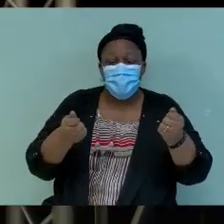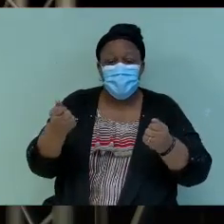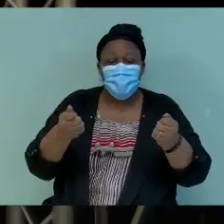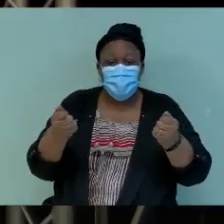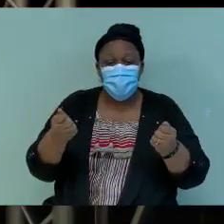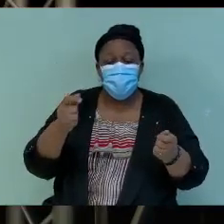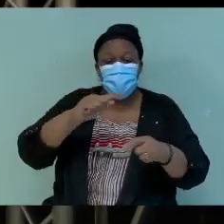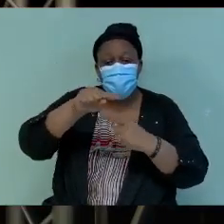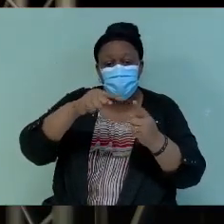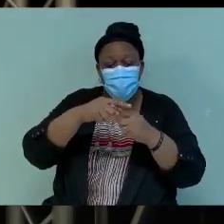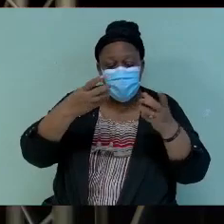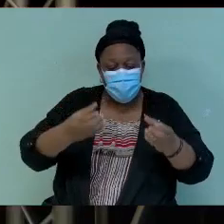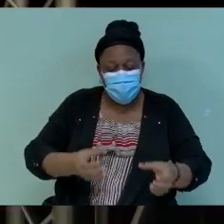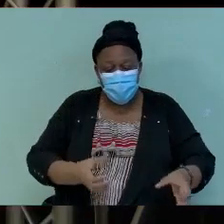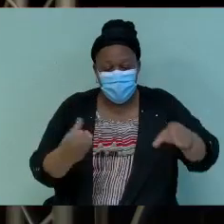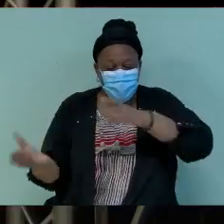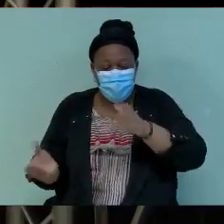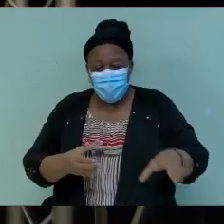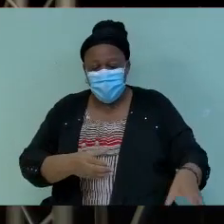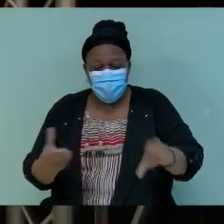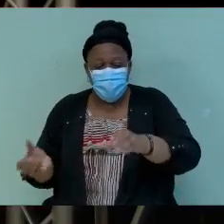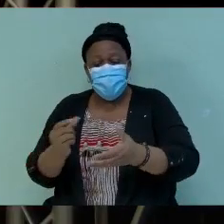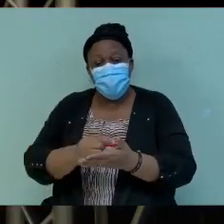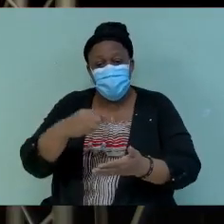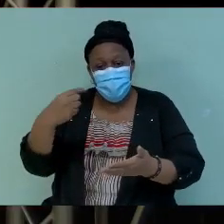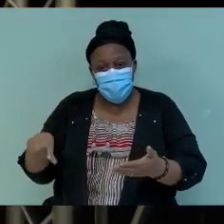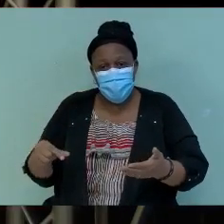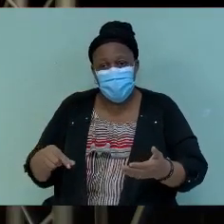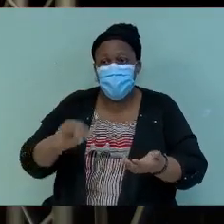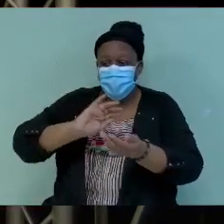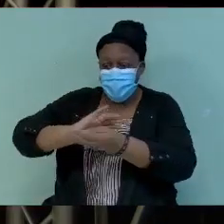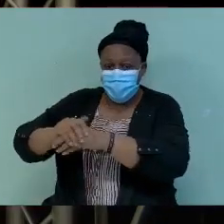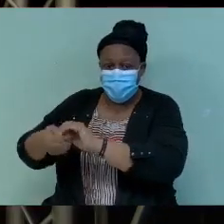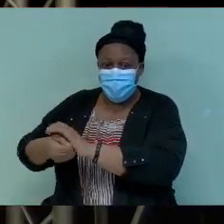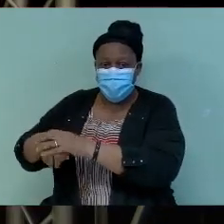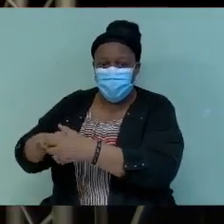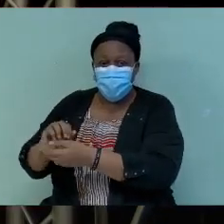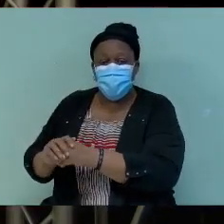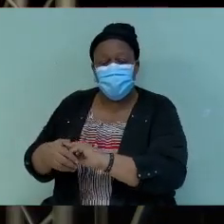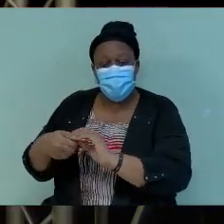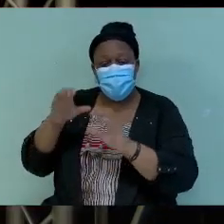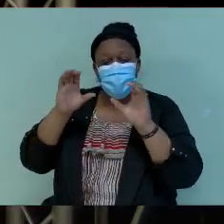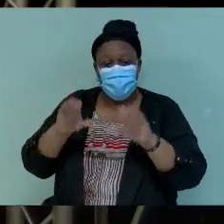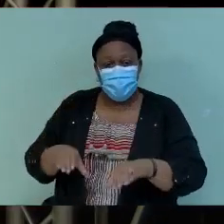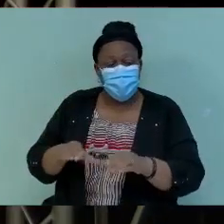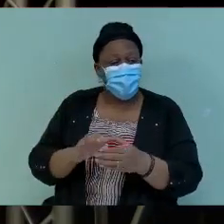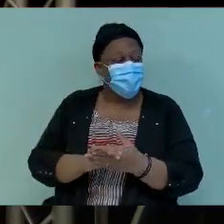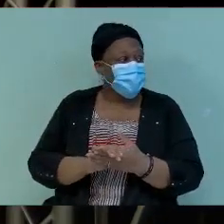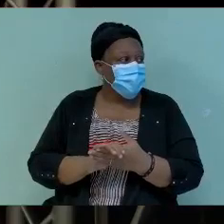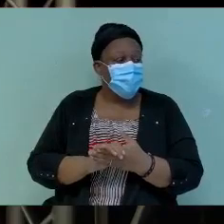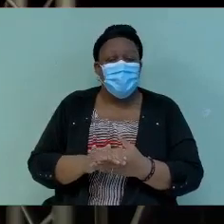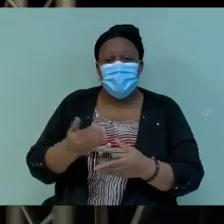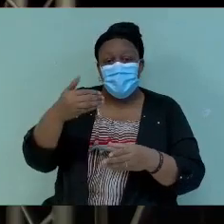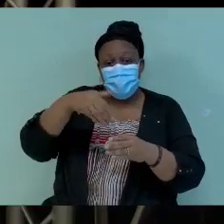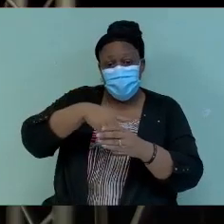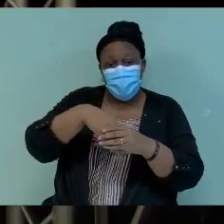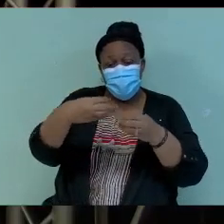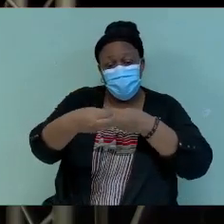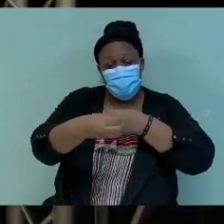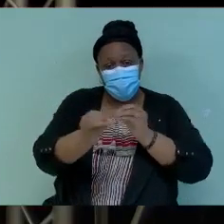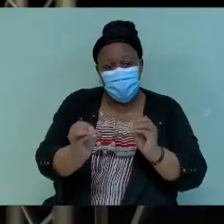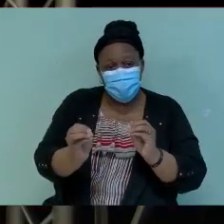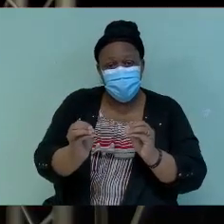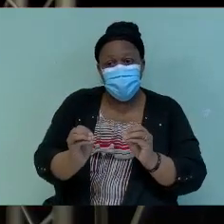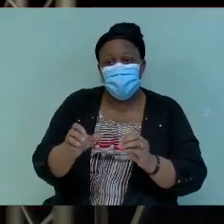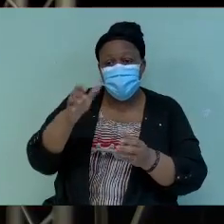their carrying out their duties. At our main office, we installed hand sanitization